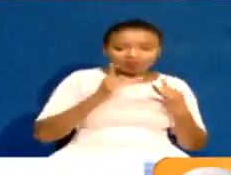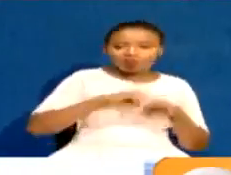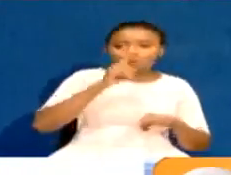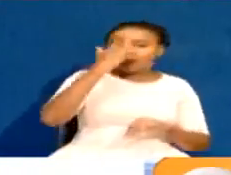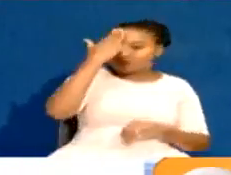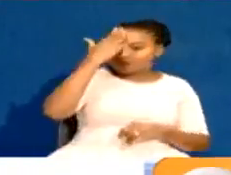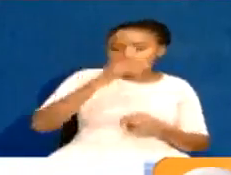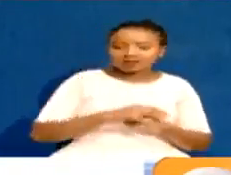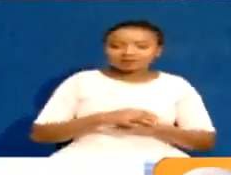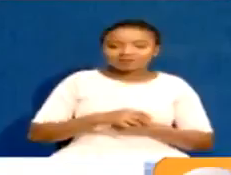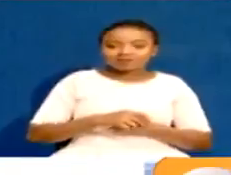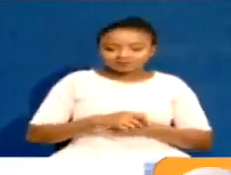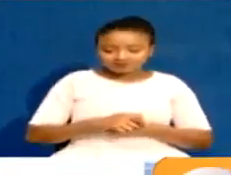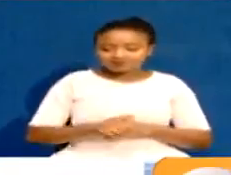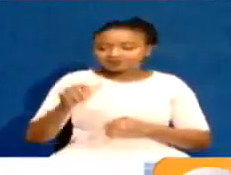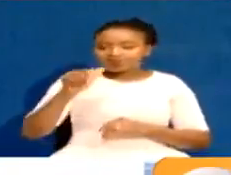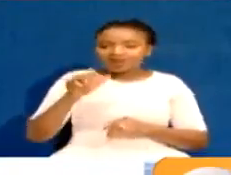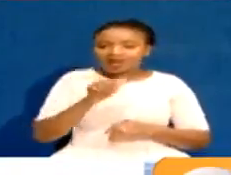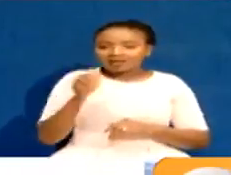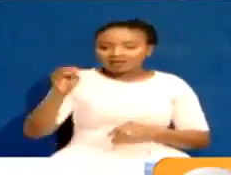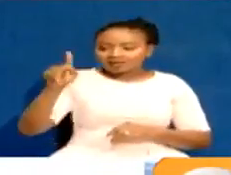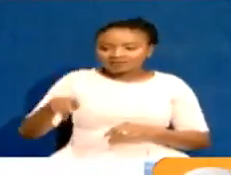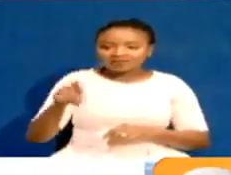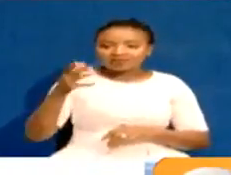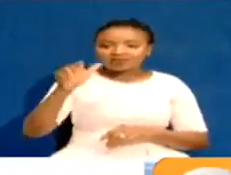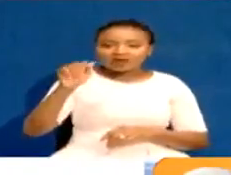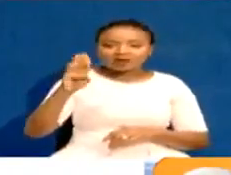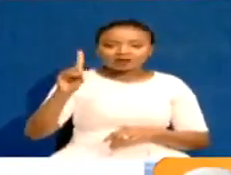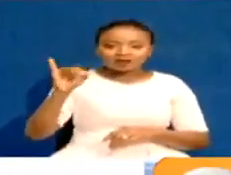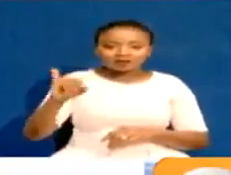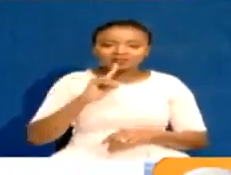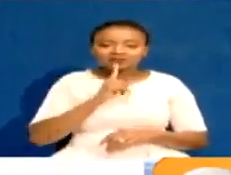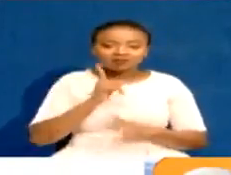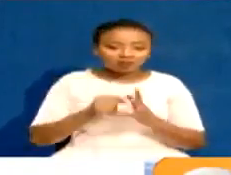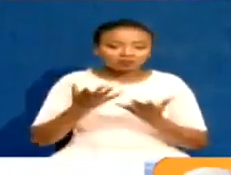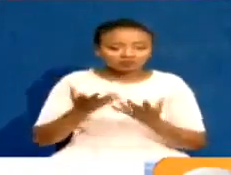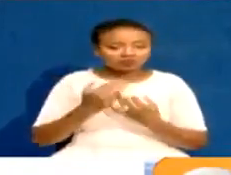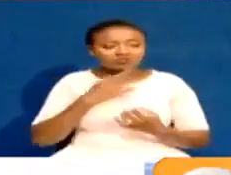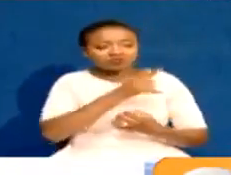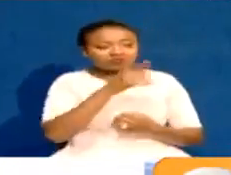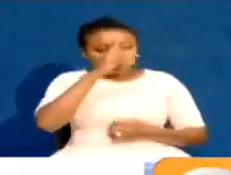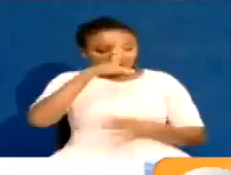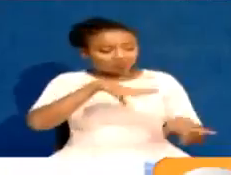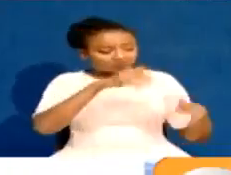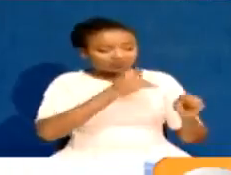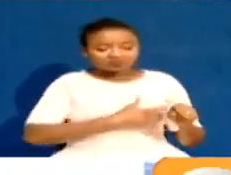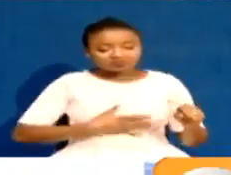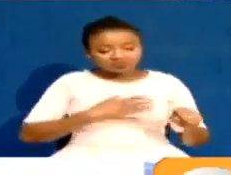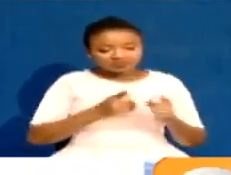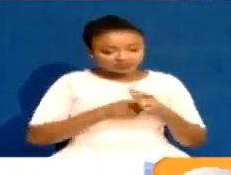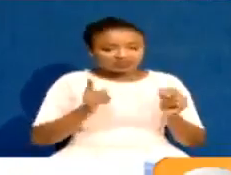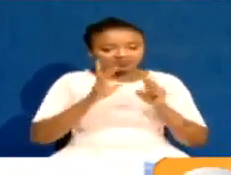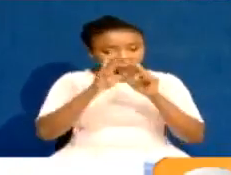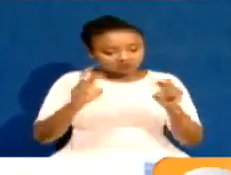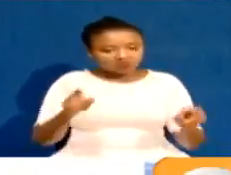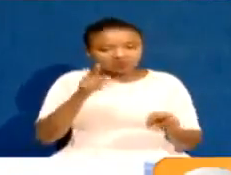by Lafay Member of Parliament Abdi Mude, they are now calling on Police Inspector General Hilary Mutyambai to launch an